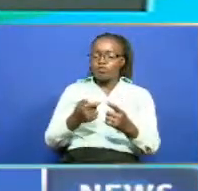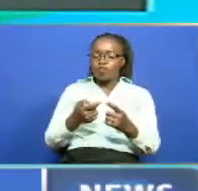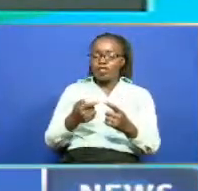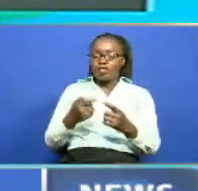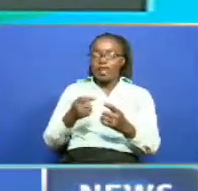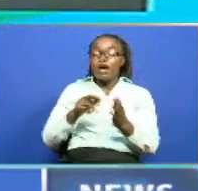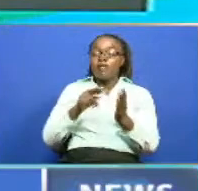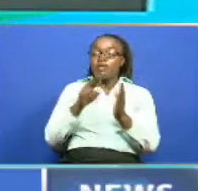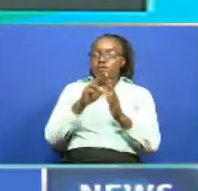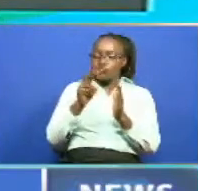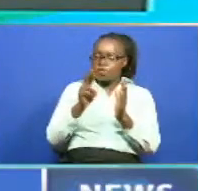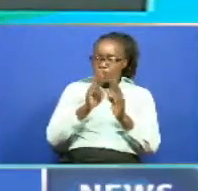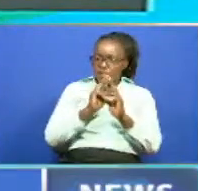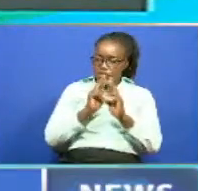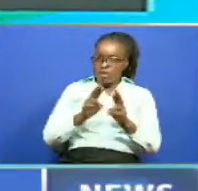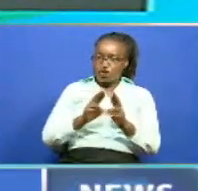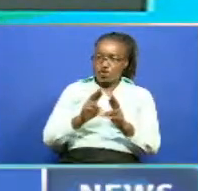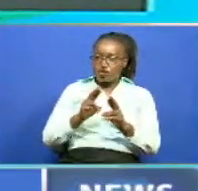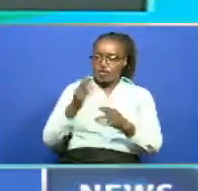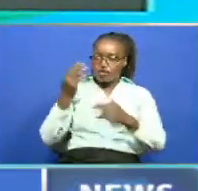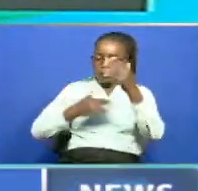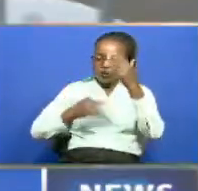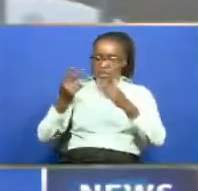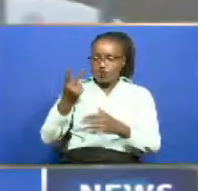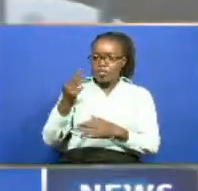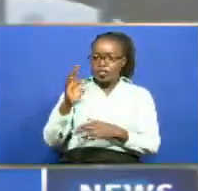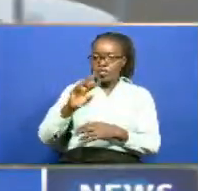University. Some 23 million people have recovered.